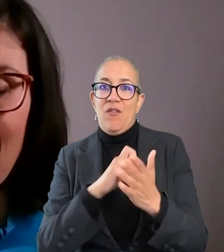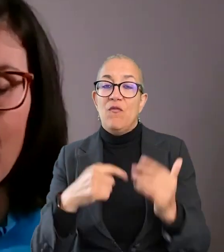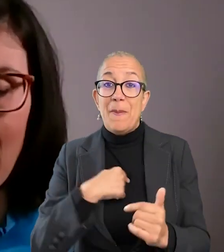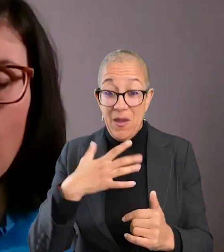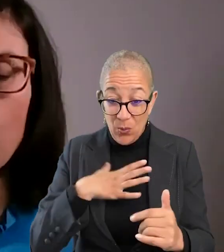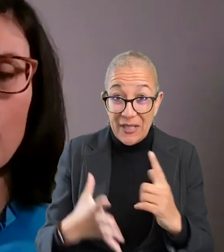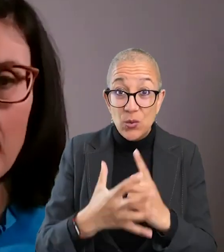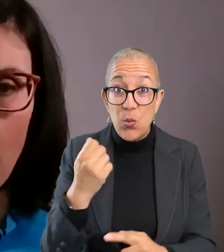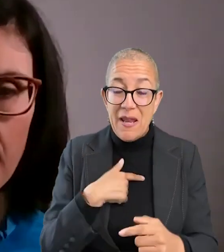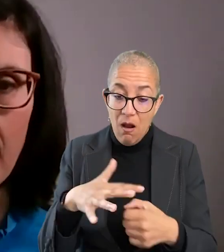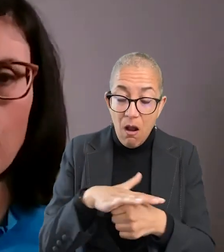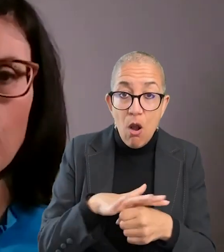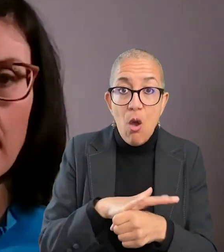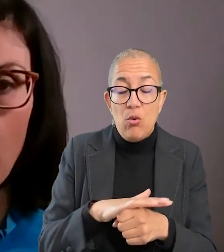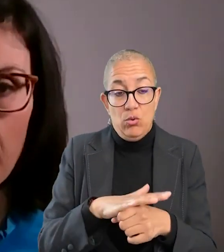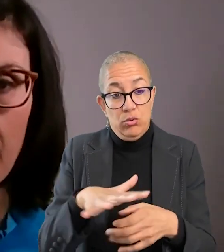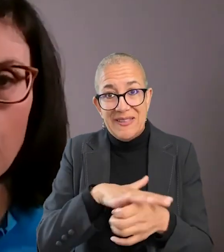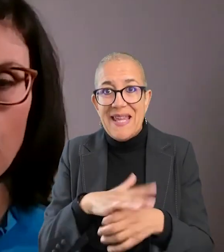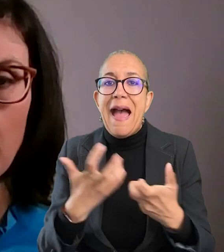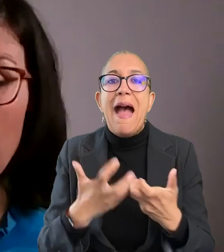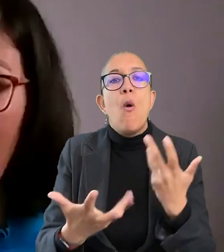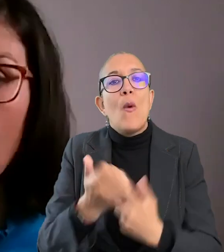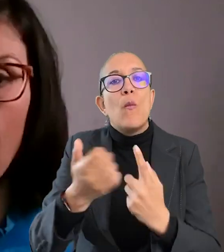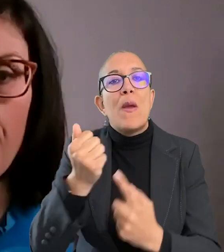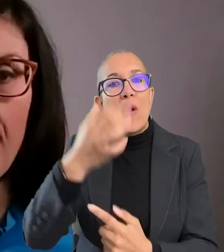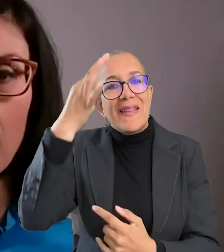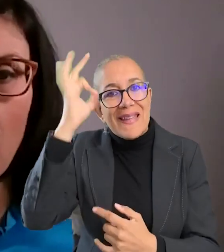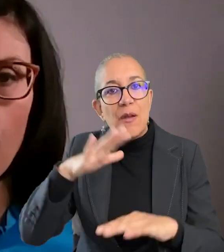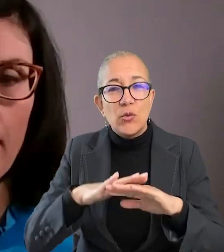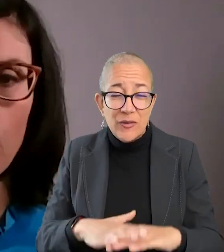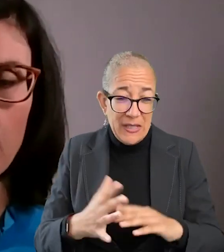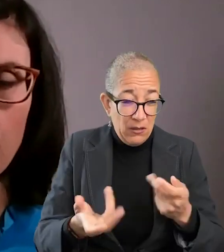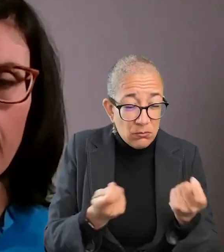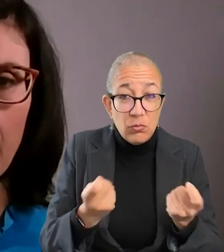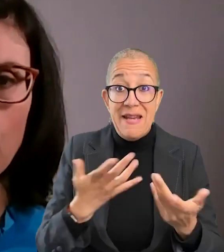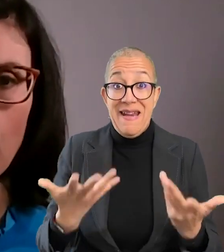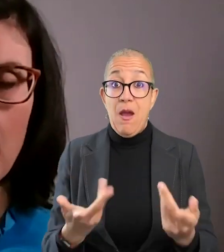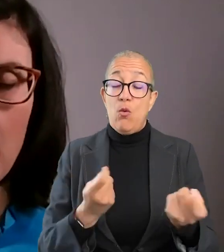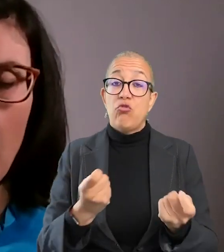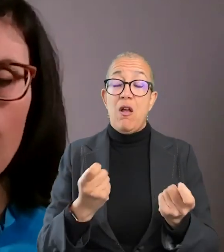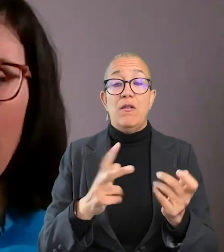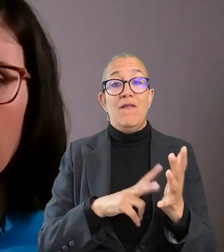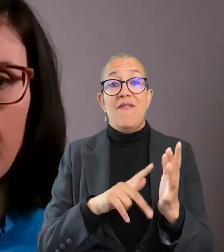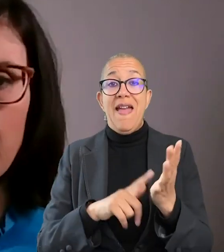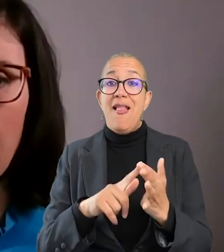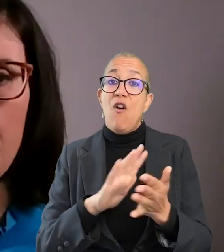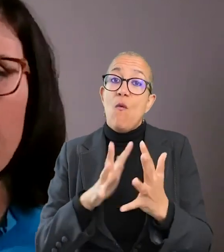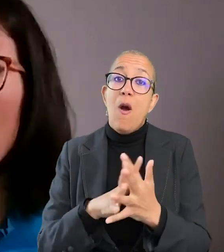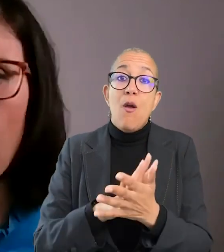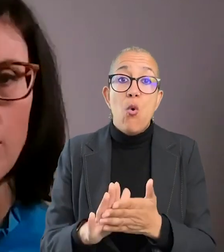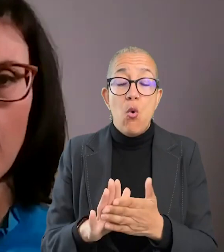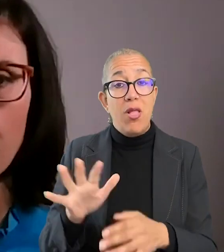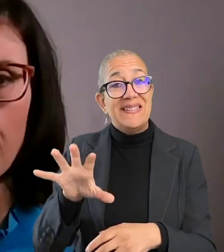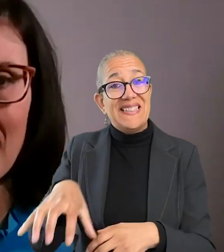winning council seat after council seat after council seat. We now run the Vale of Whitehorse District Council, and we have to listen to